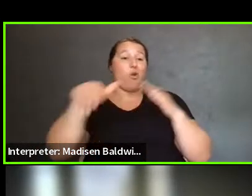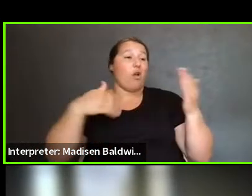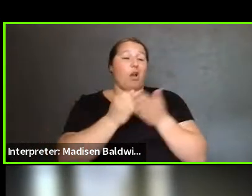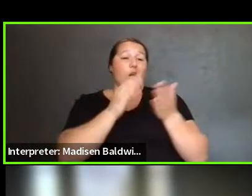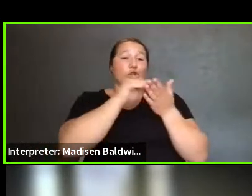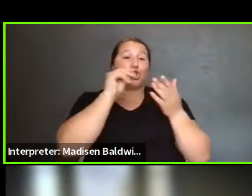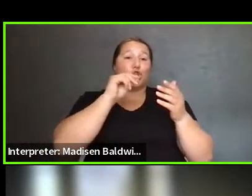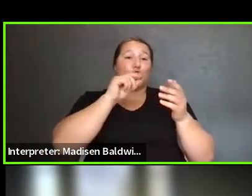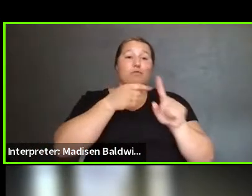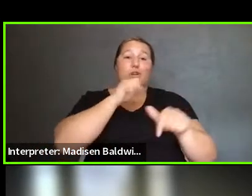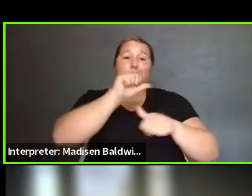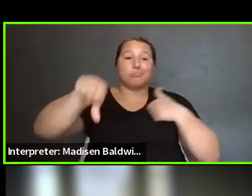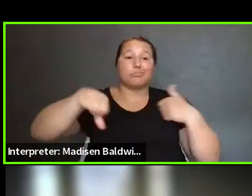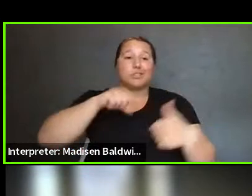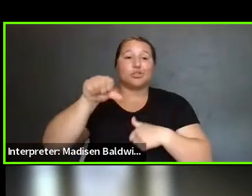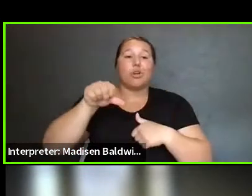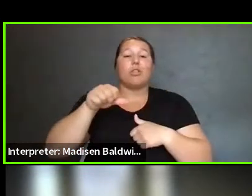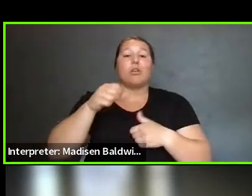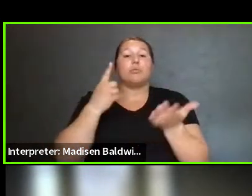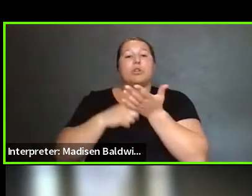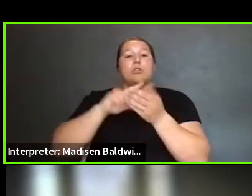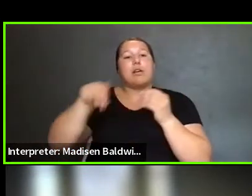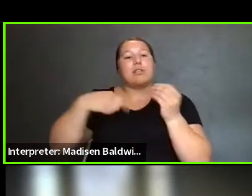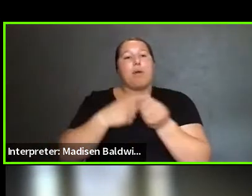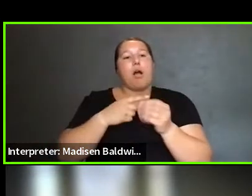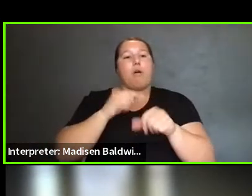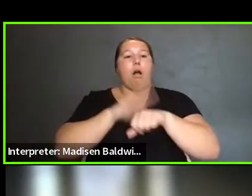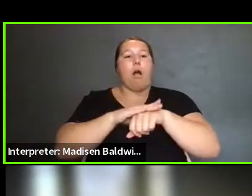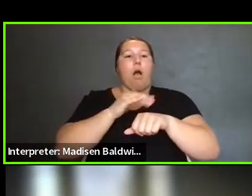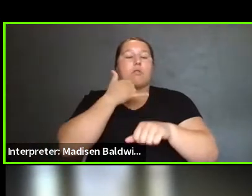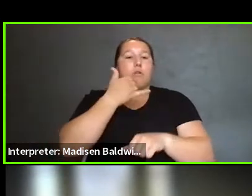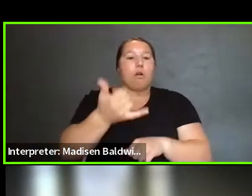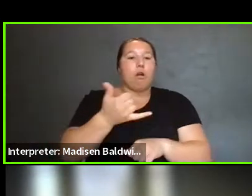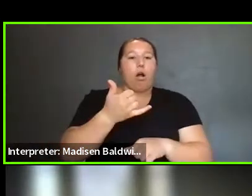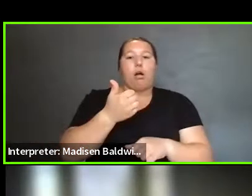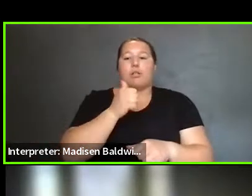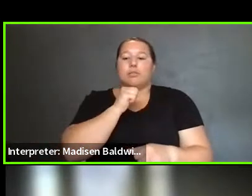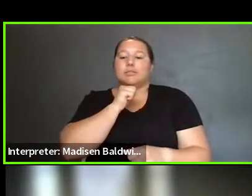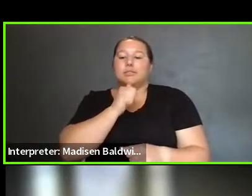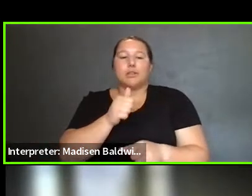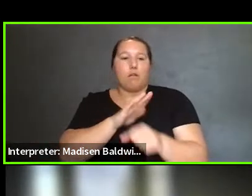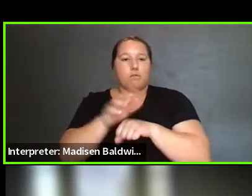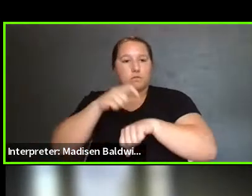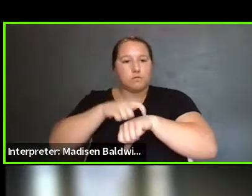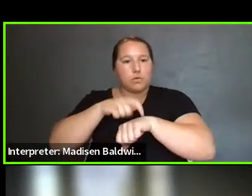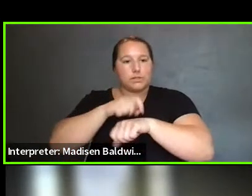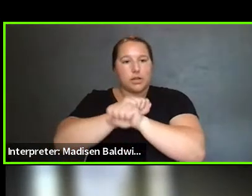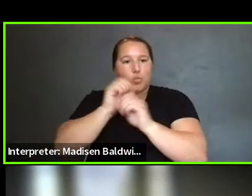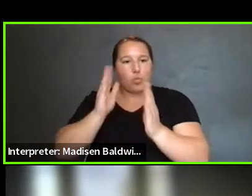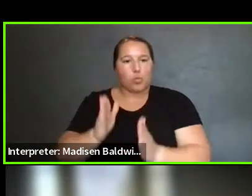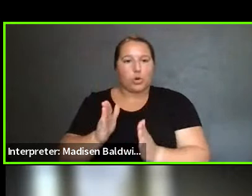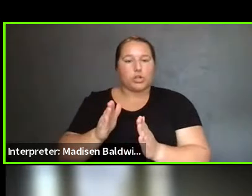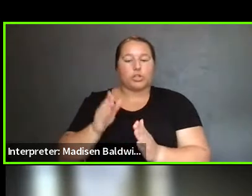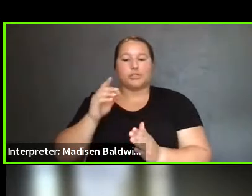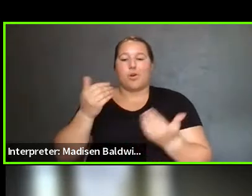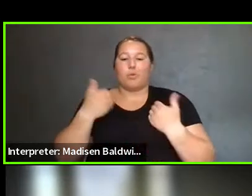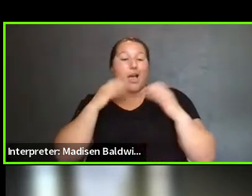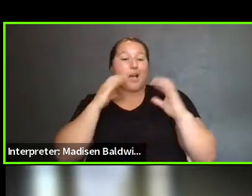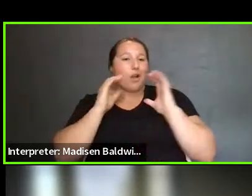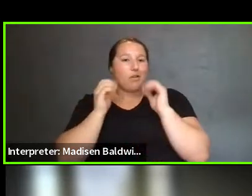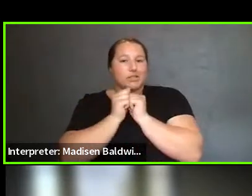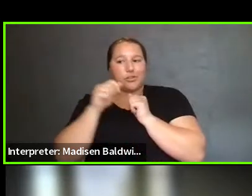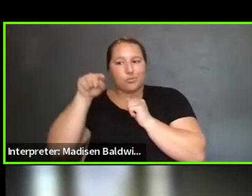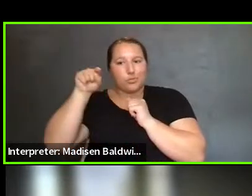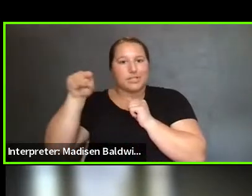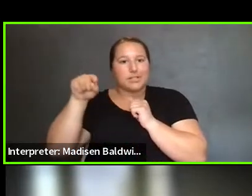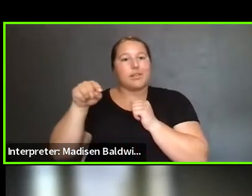our on-call positions not being full-time, had a conversation with them about, you know, this is how we're operating. Their